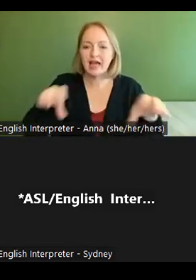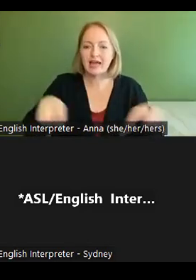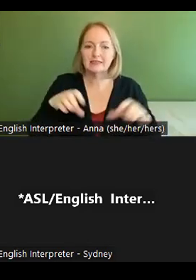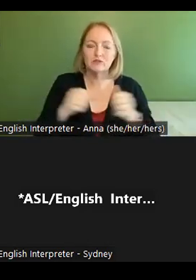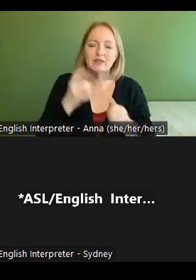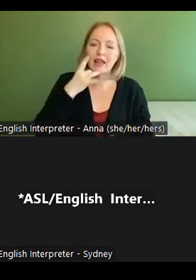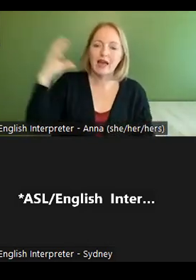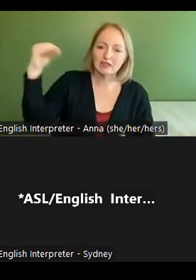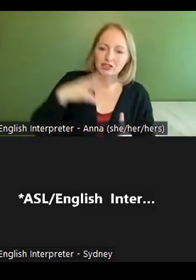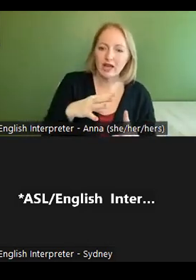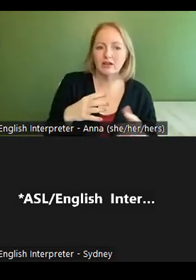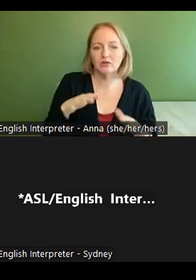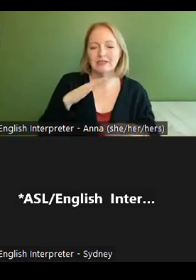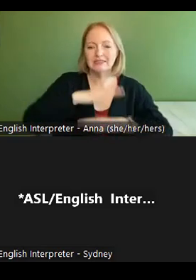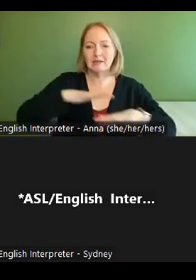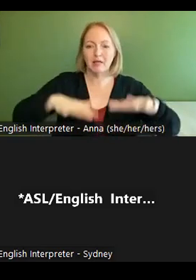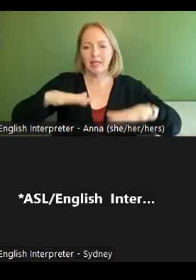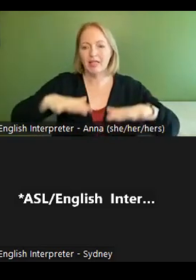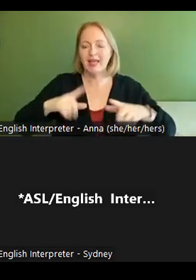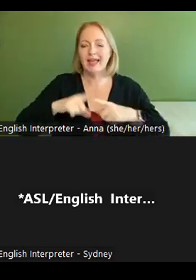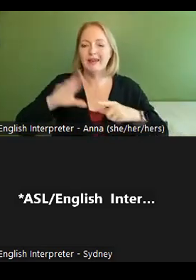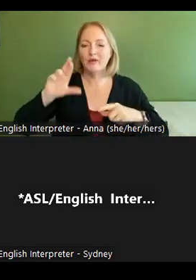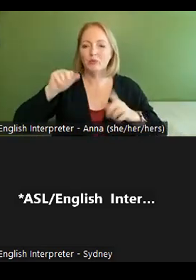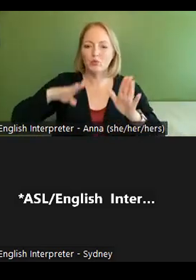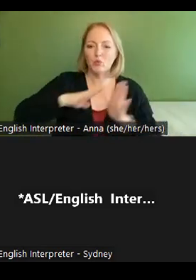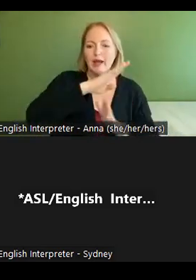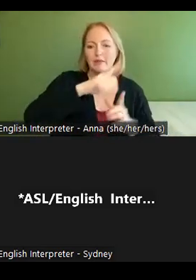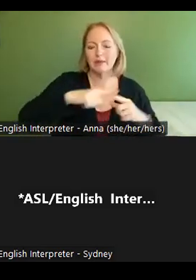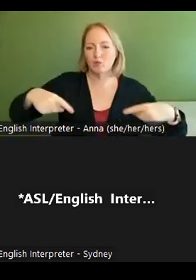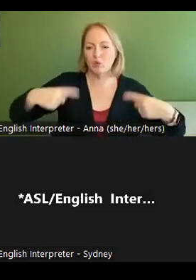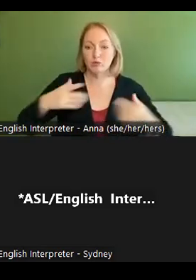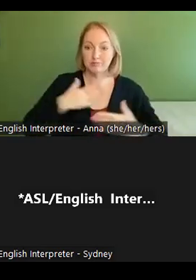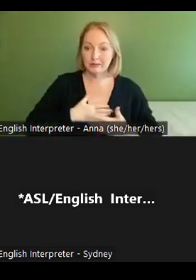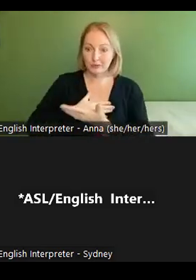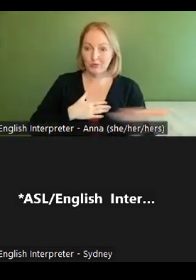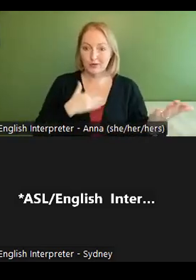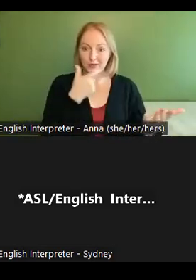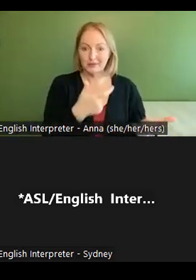shadow, unstable tables, and ramps and rollers. Enjoy.